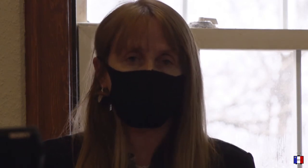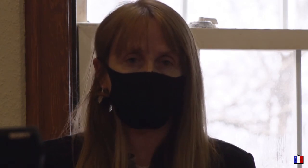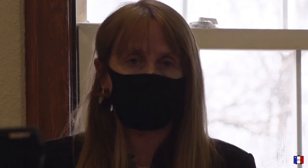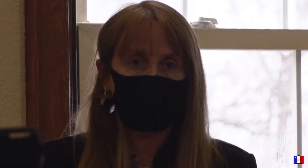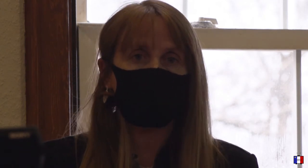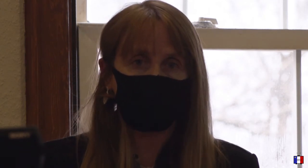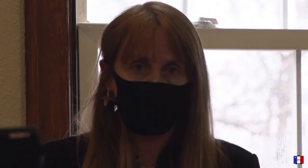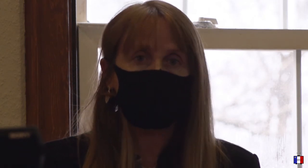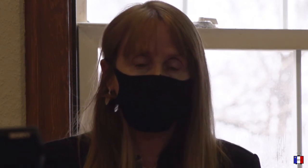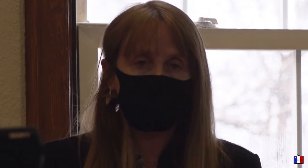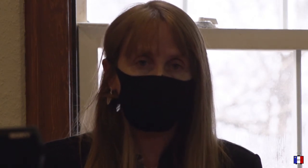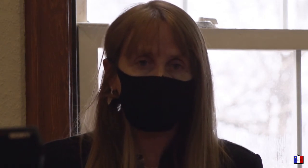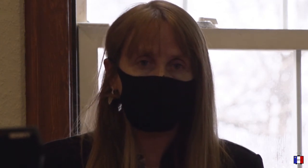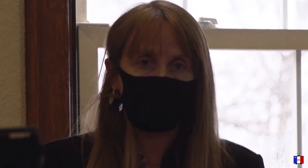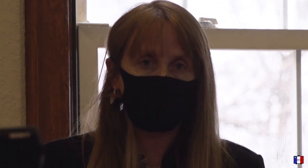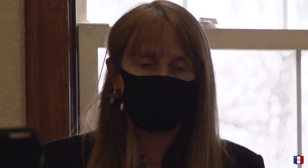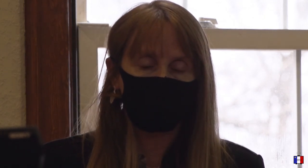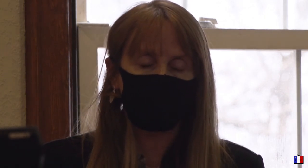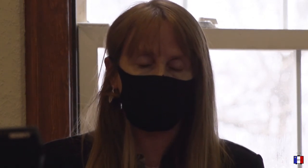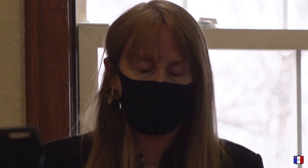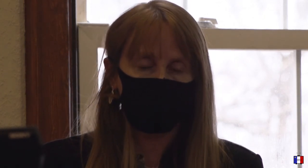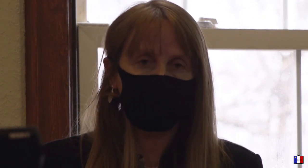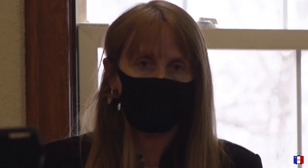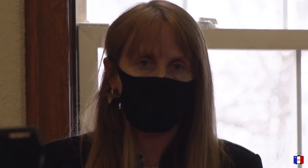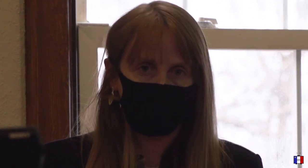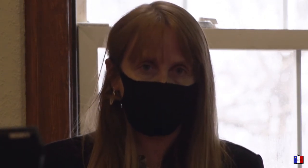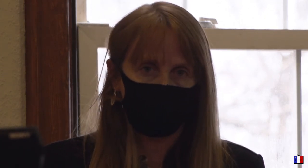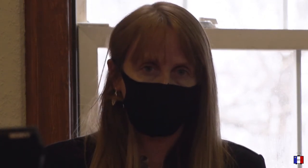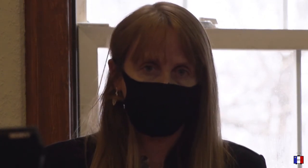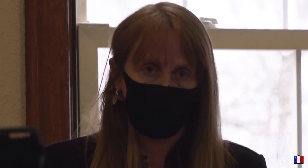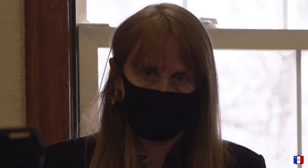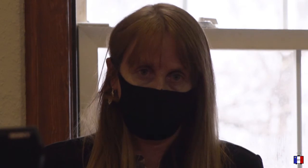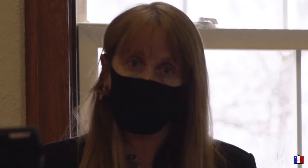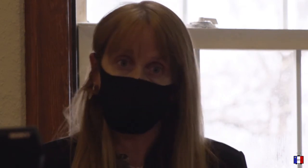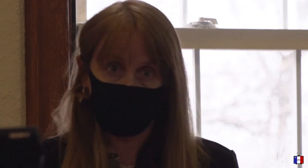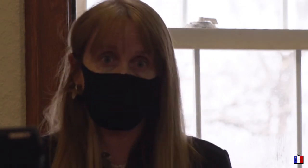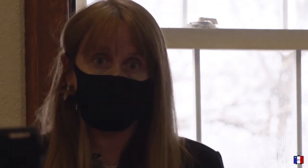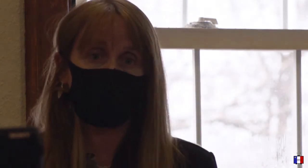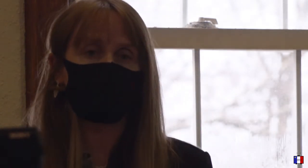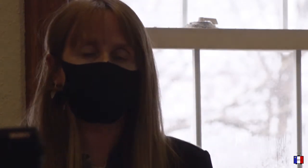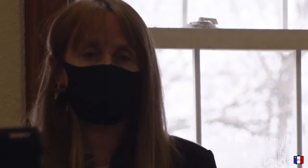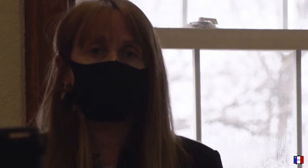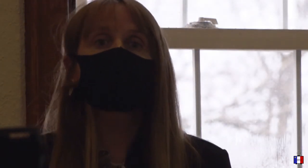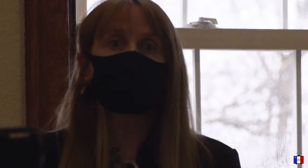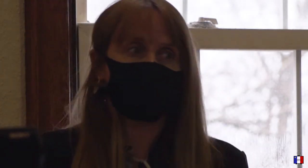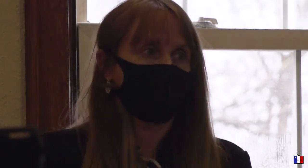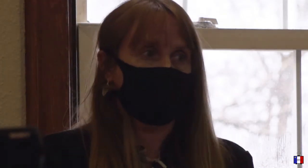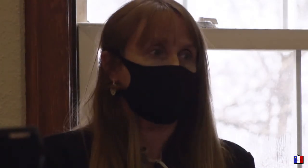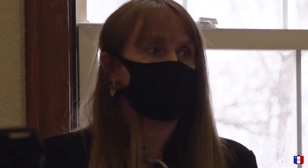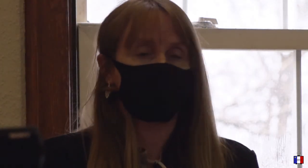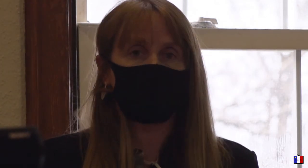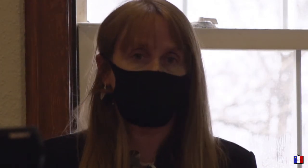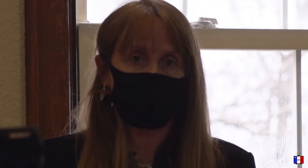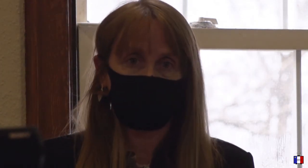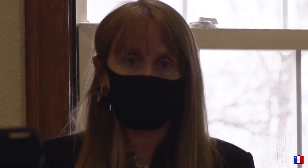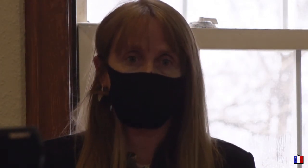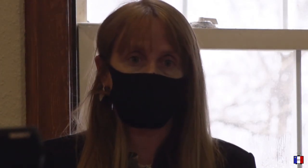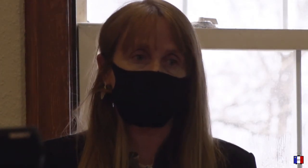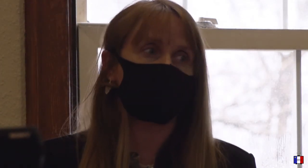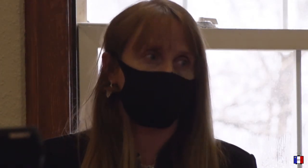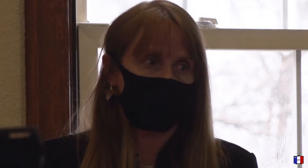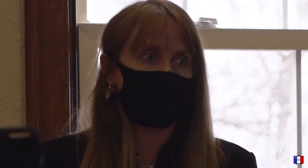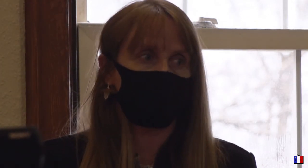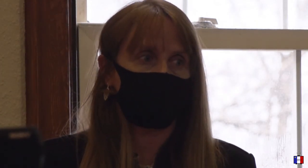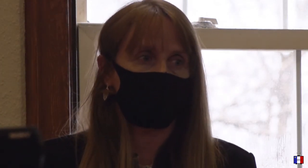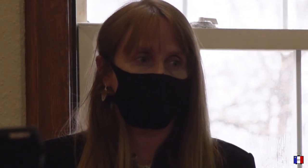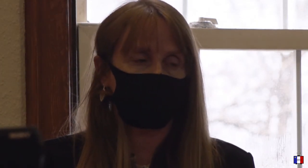project in order to get equipment, some of the equipment that we're ordering to expand that inventory. So we have most